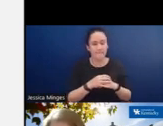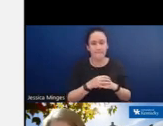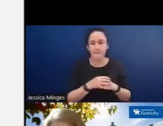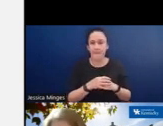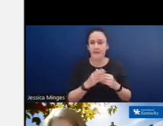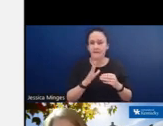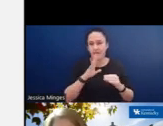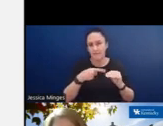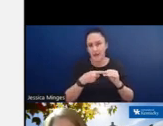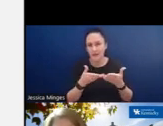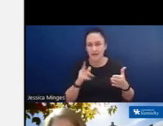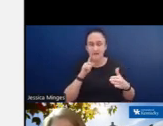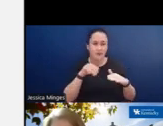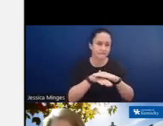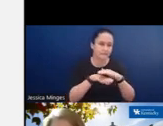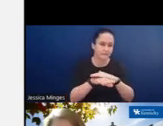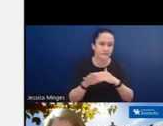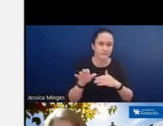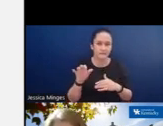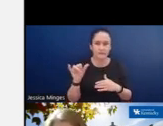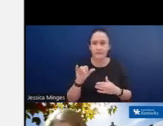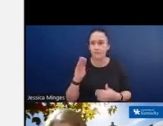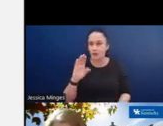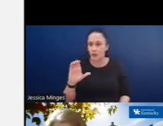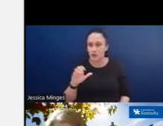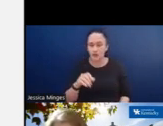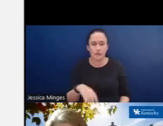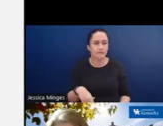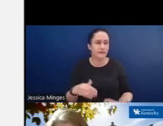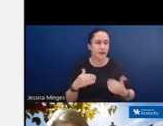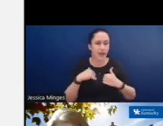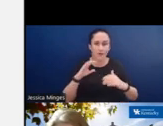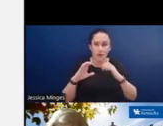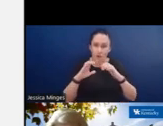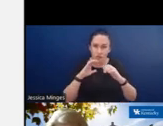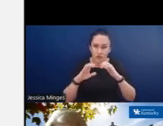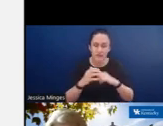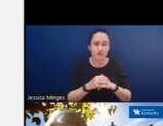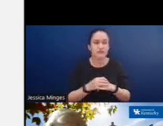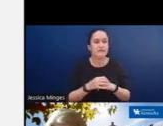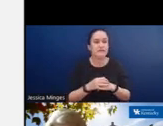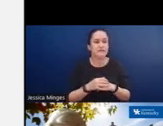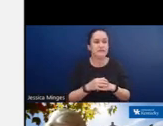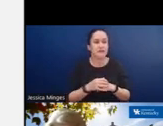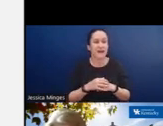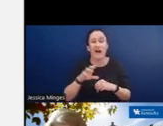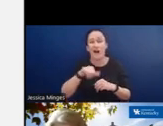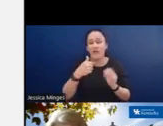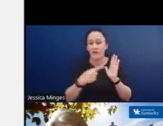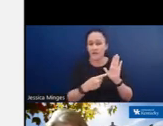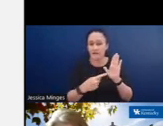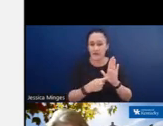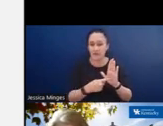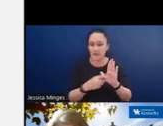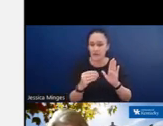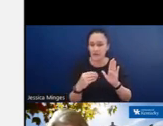like access to birth control. We're talking about having conversations. And just one more example to kind of give you